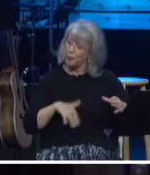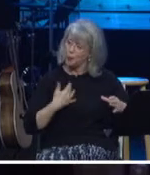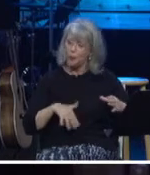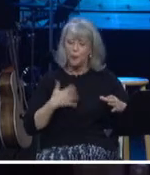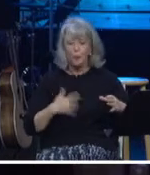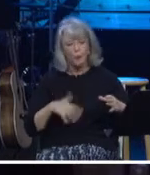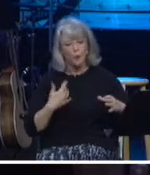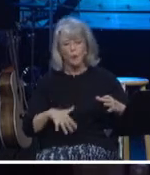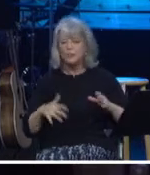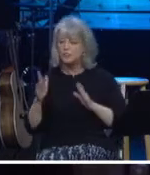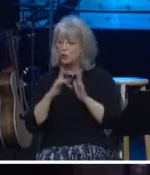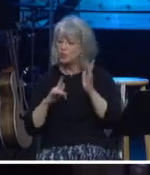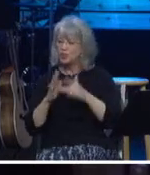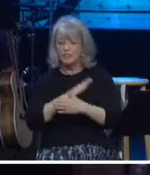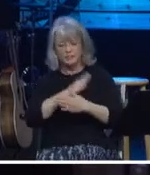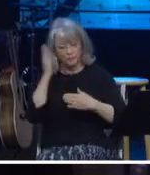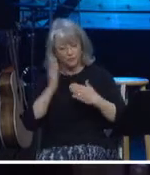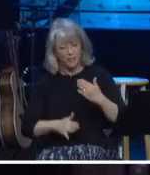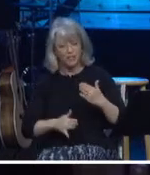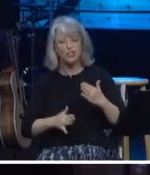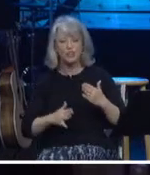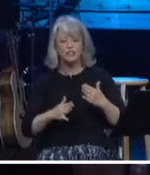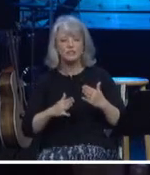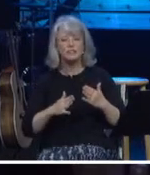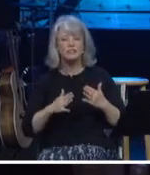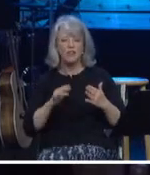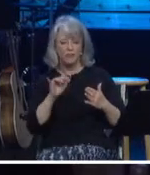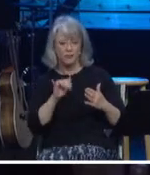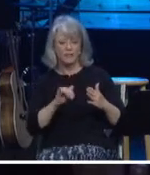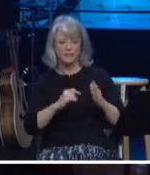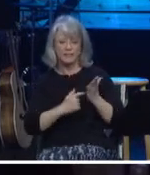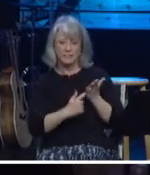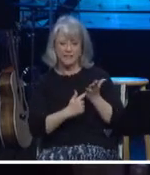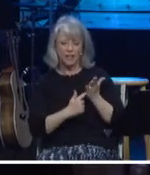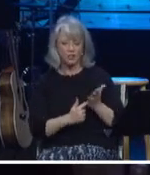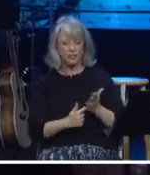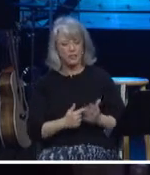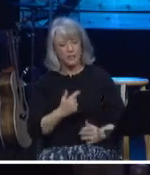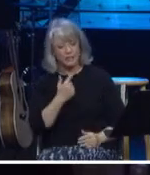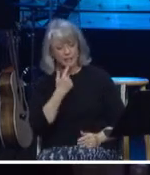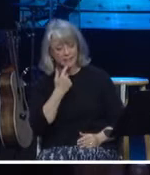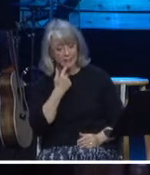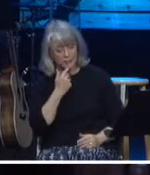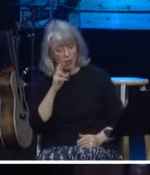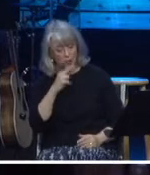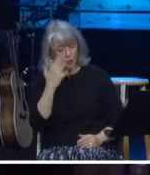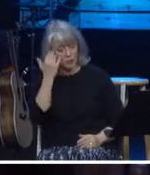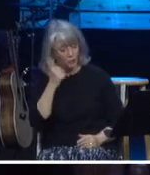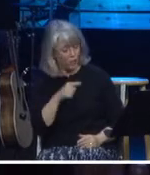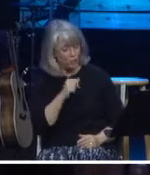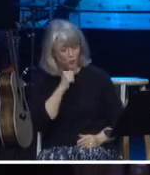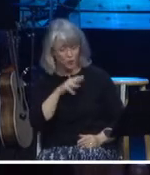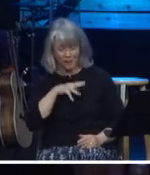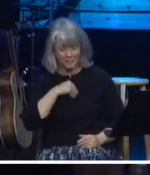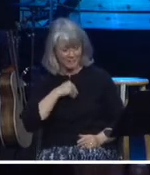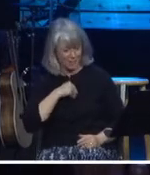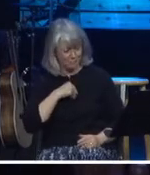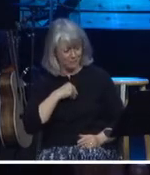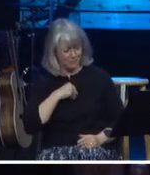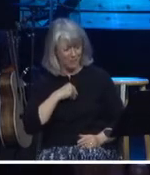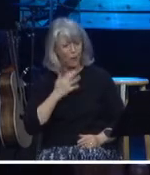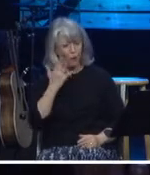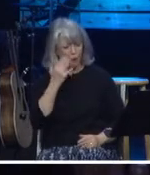And so here's how he ends the conversation. He explains to them why they're not coming to him, why they're rejecting